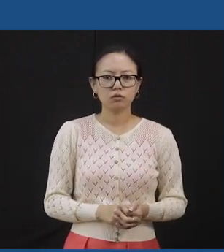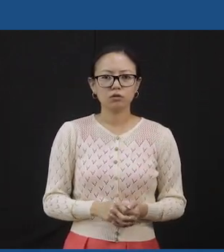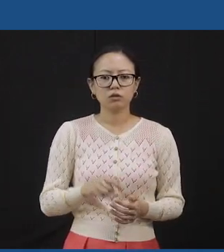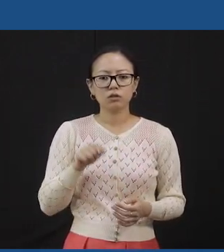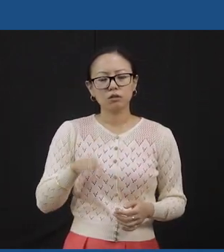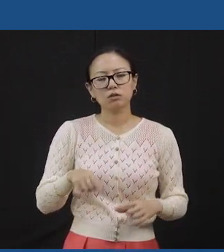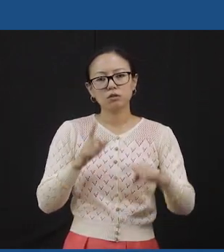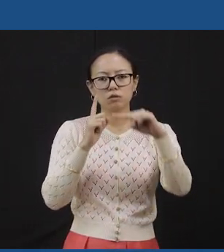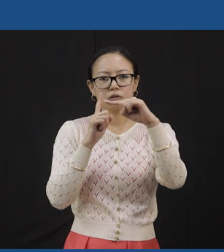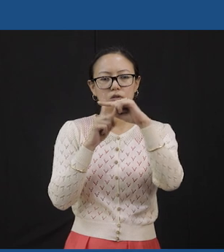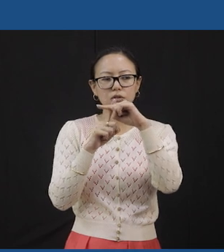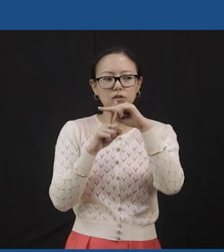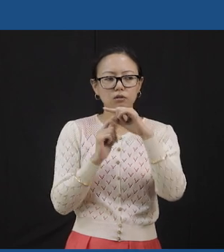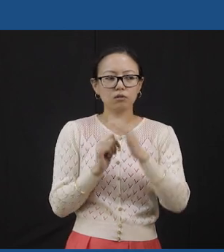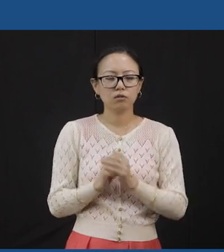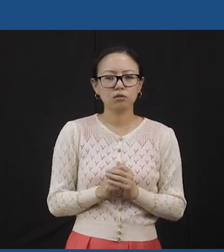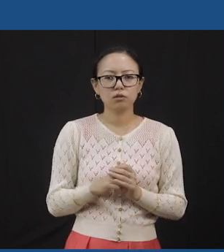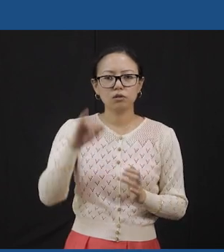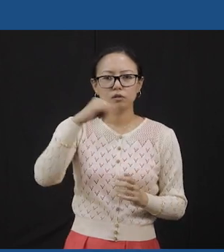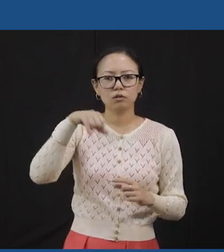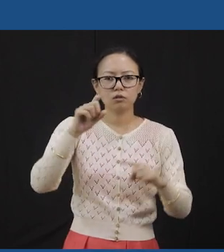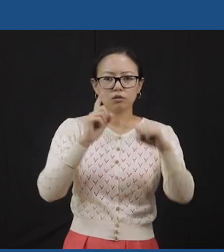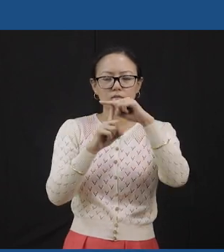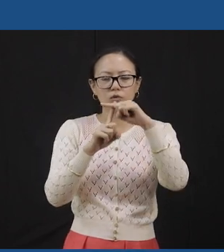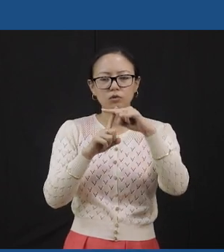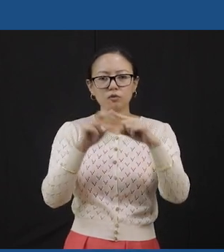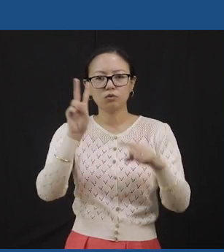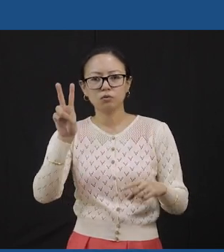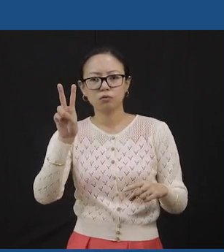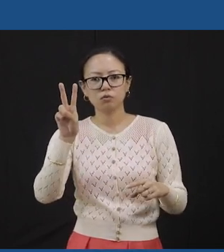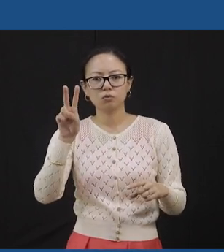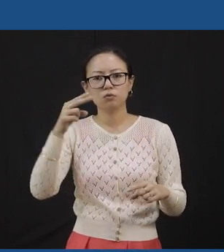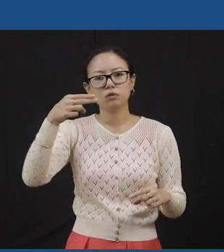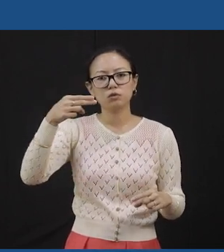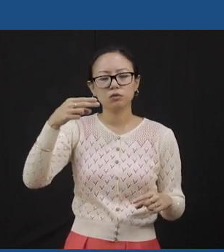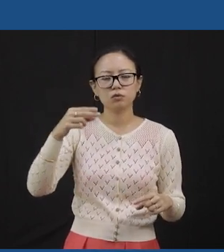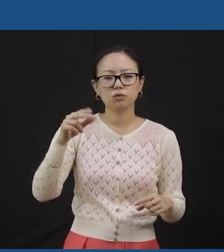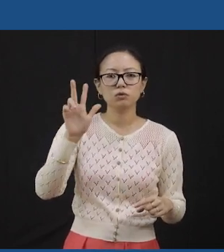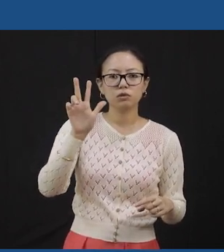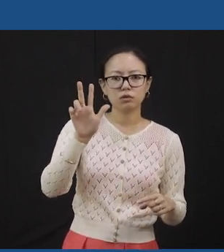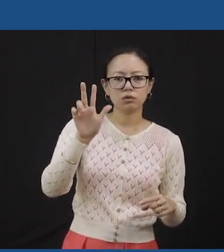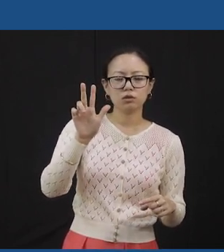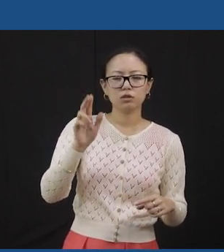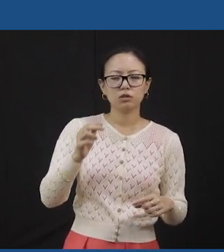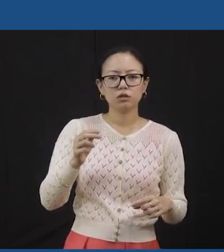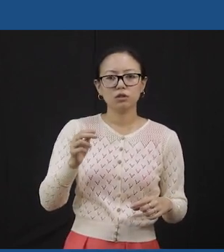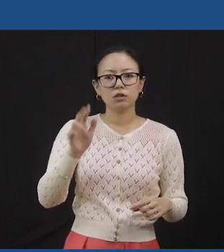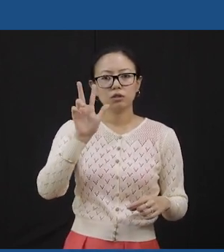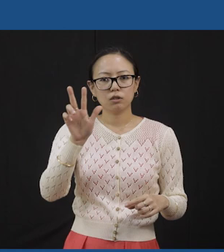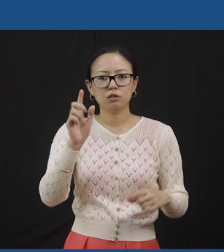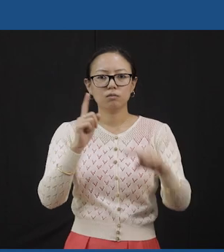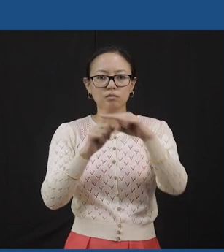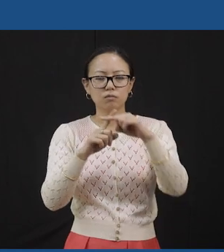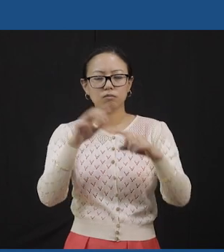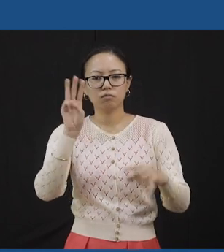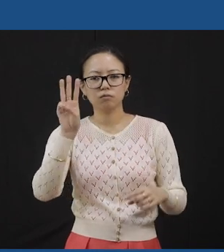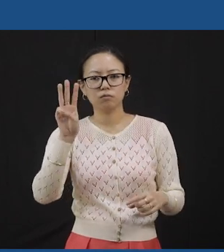up. 6 plus 2 is 8. 8 plus 3, 11.